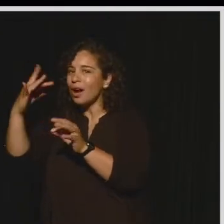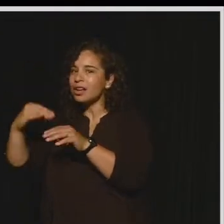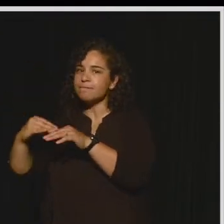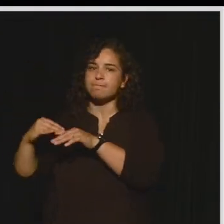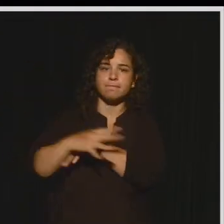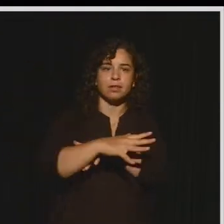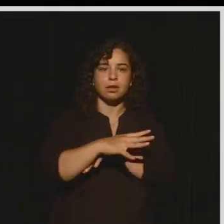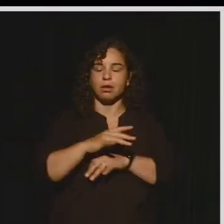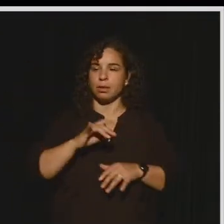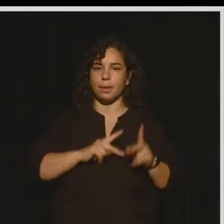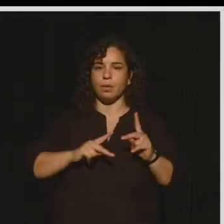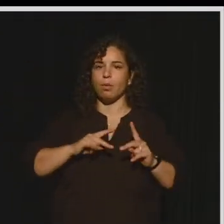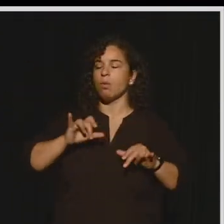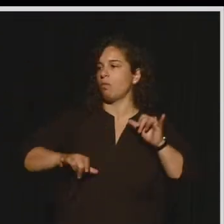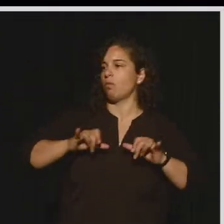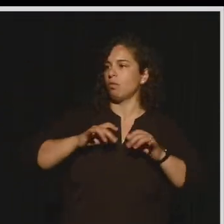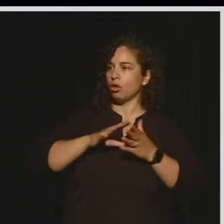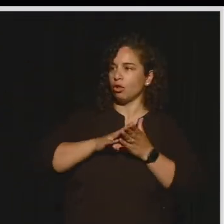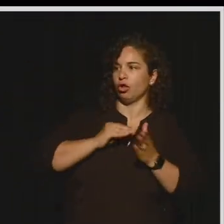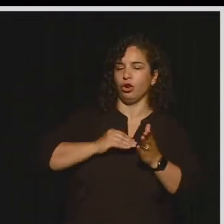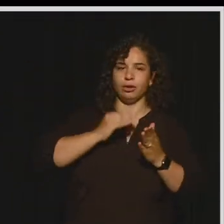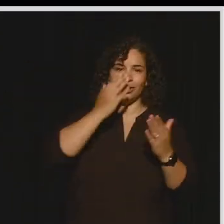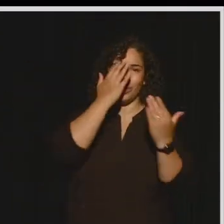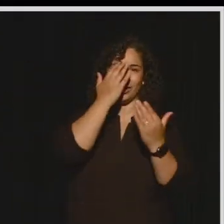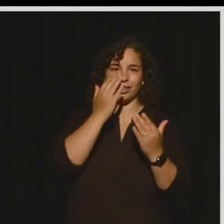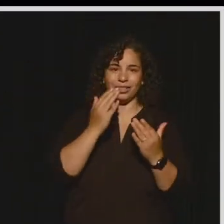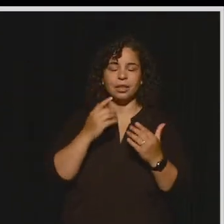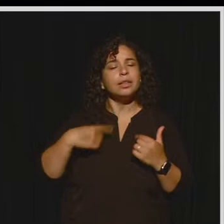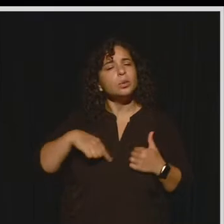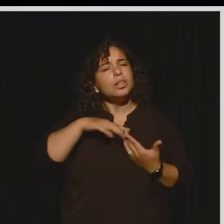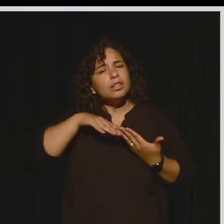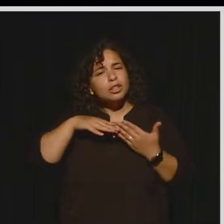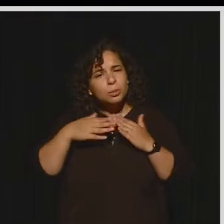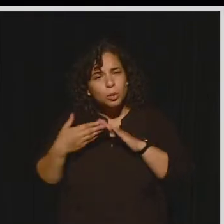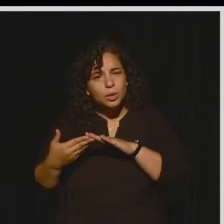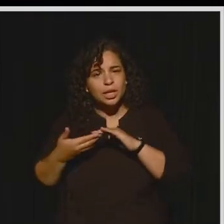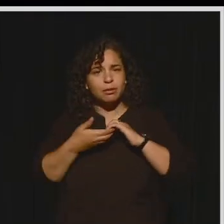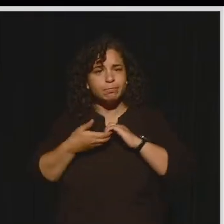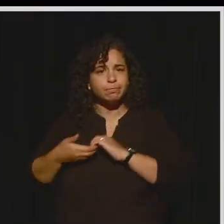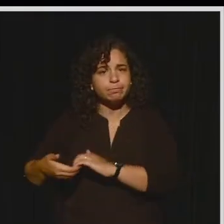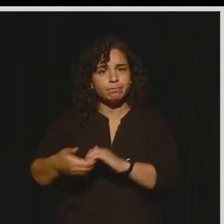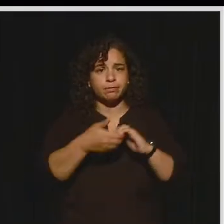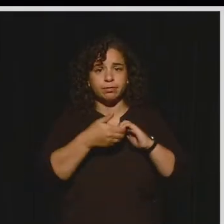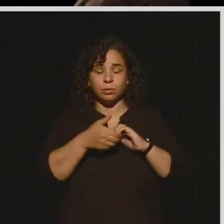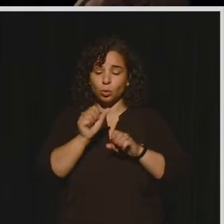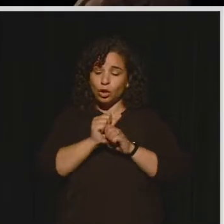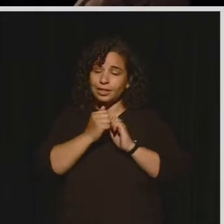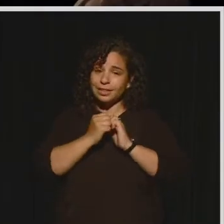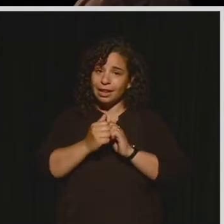that in that awareness, we as a community, as a queer community,